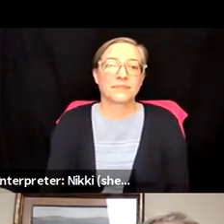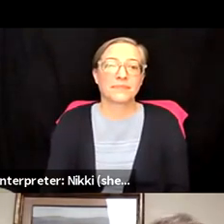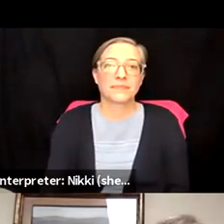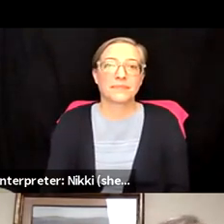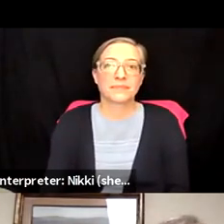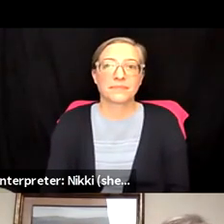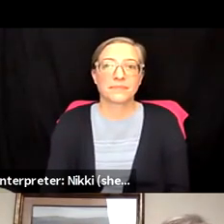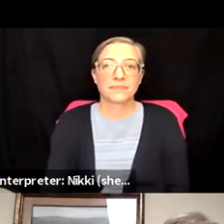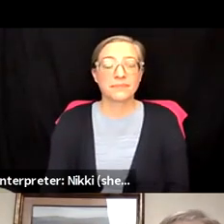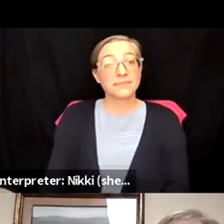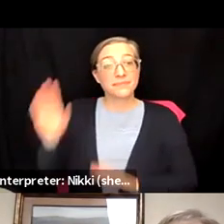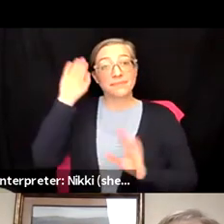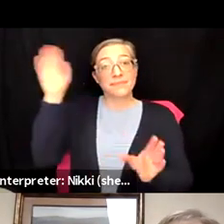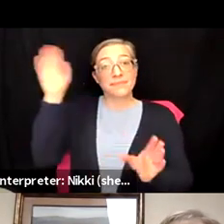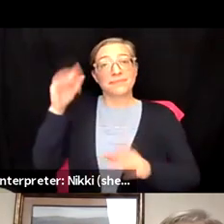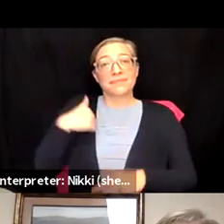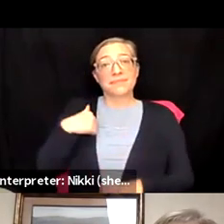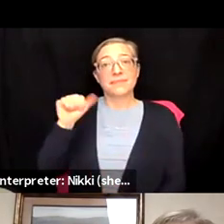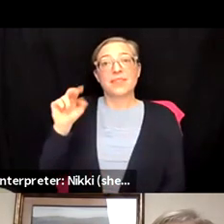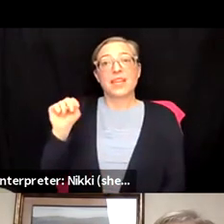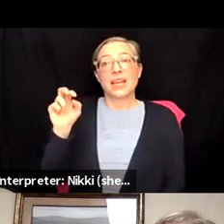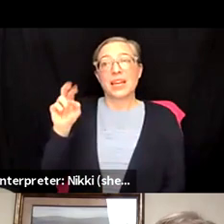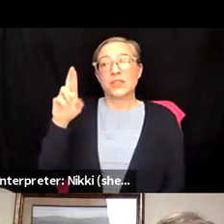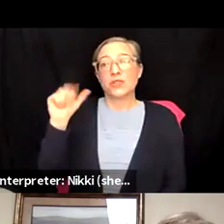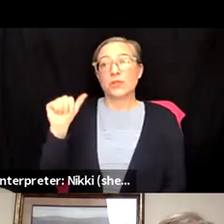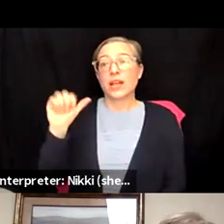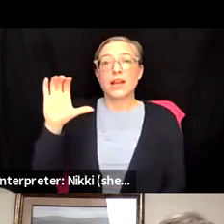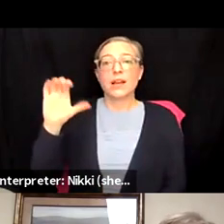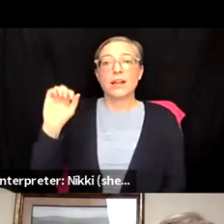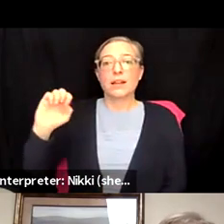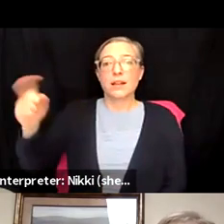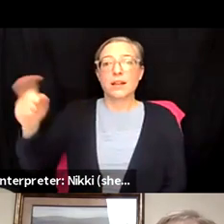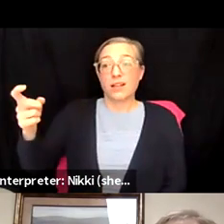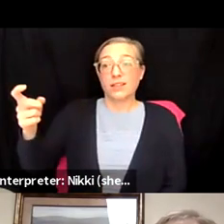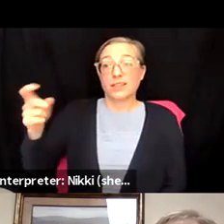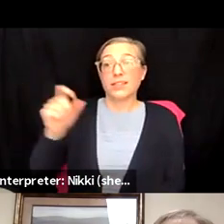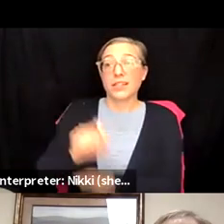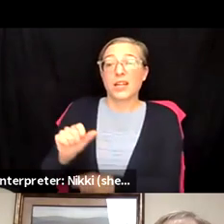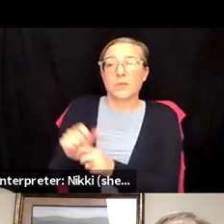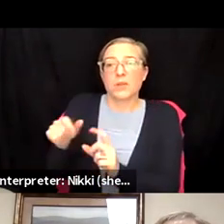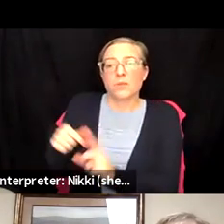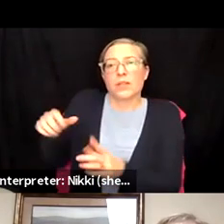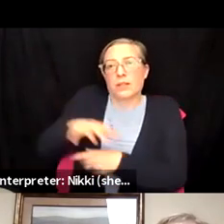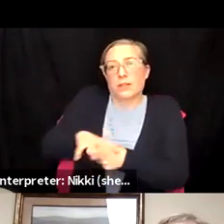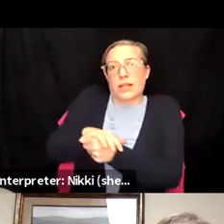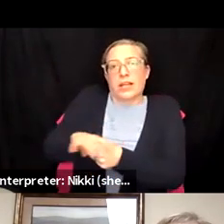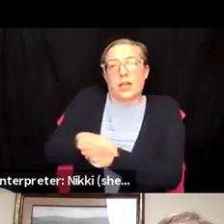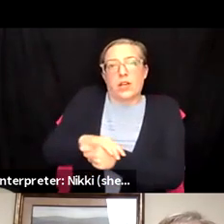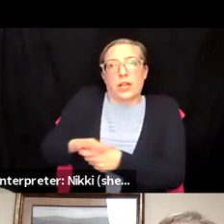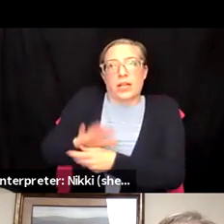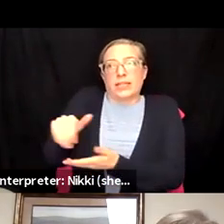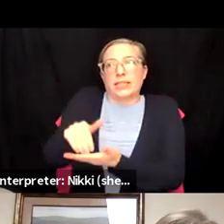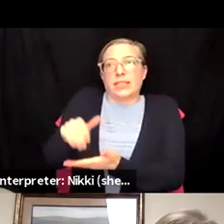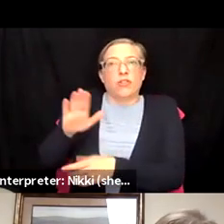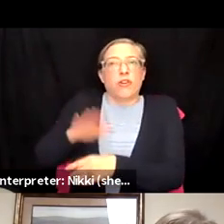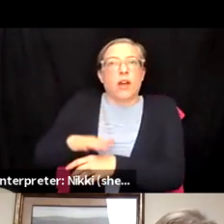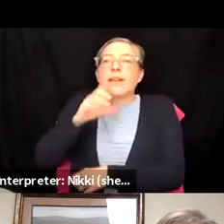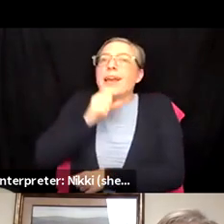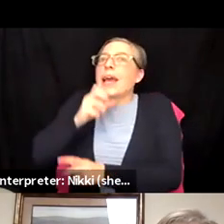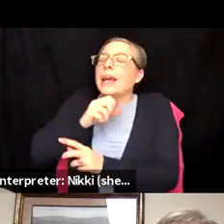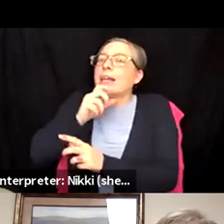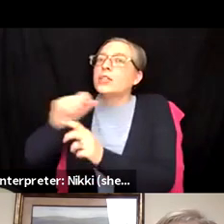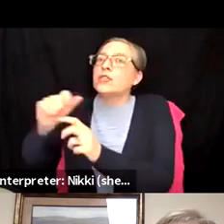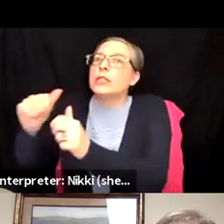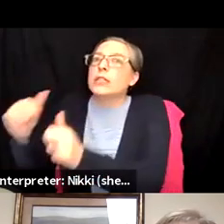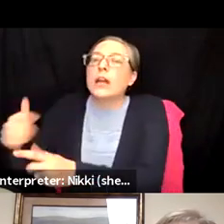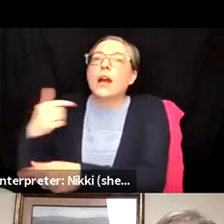Hi, my name is Andrea Cox, and I work with Midland Area Agency on Aging. We are out of the Hastings